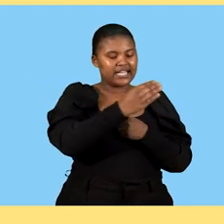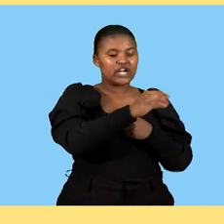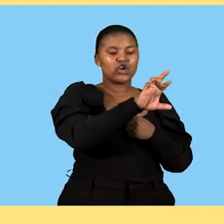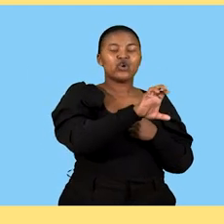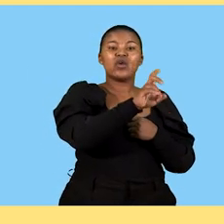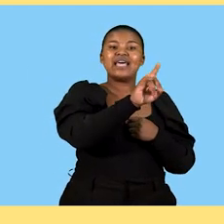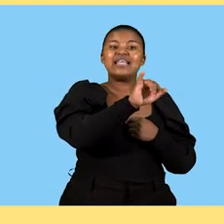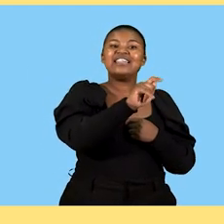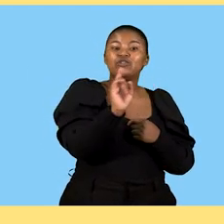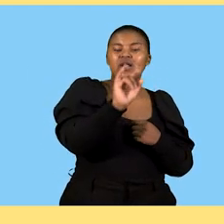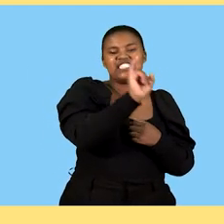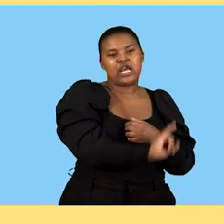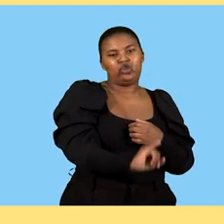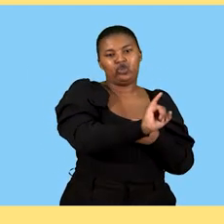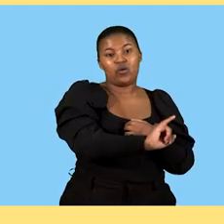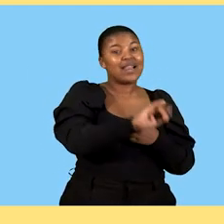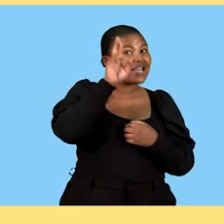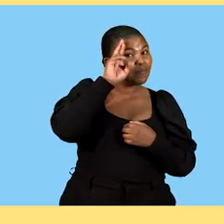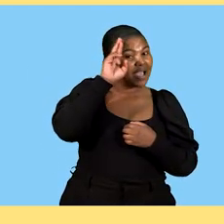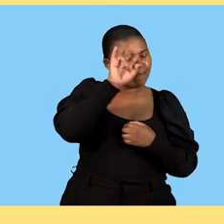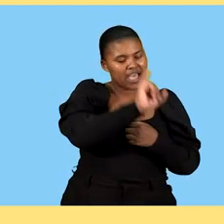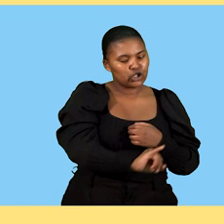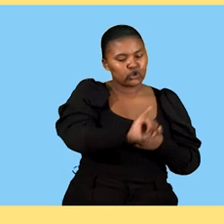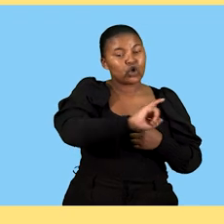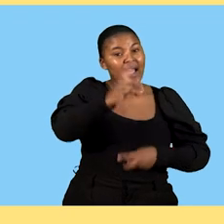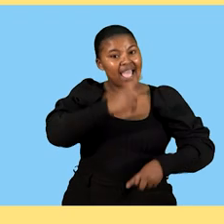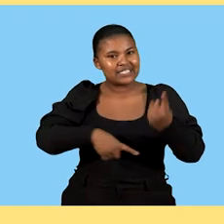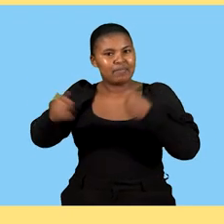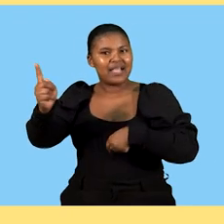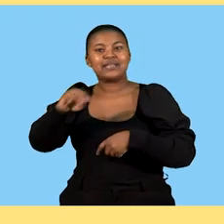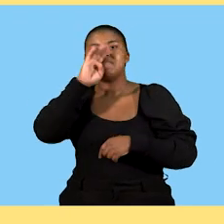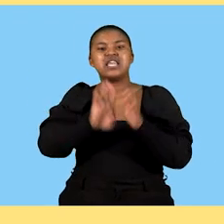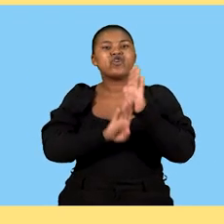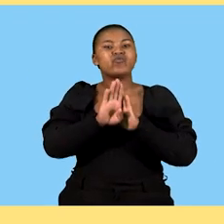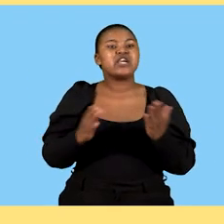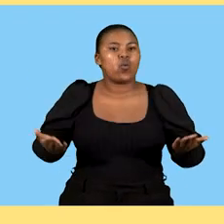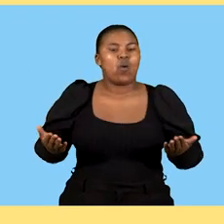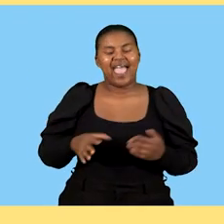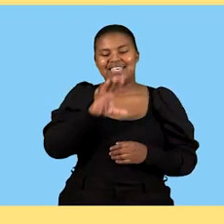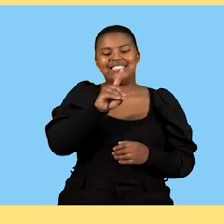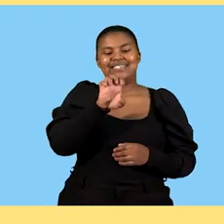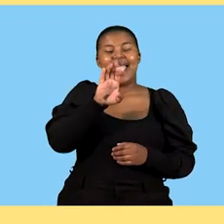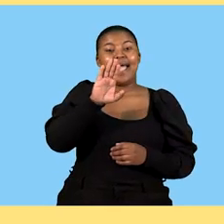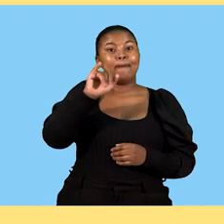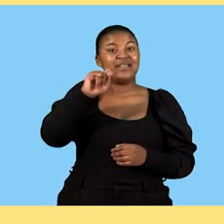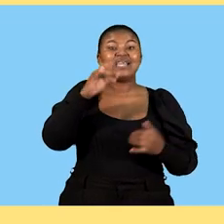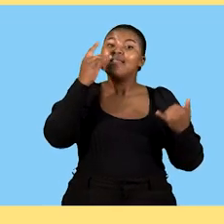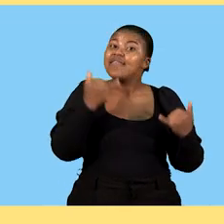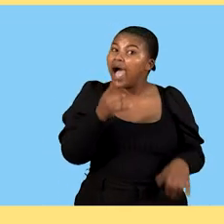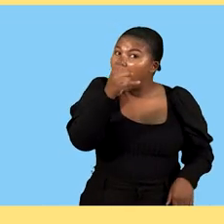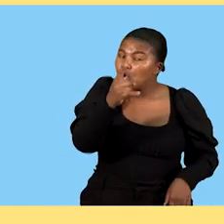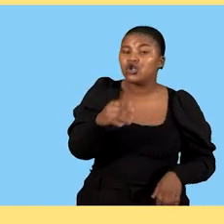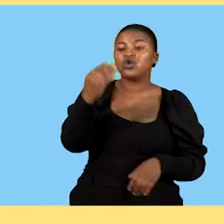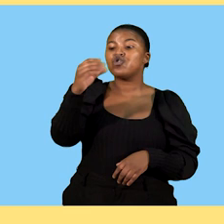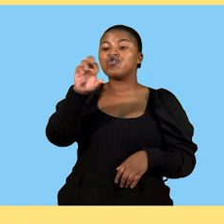rent income account is then closed off to the profit and loss account on the credit side.